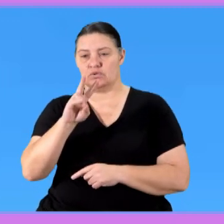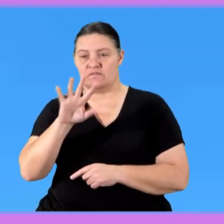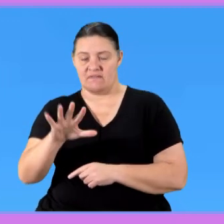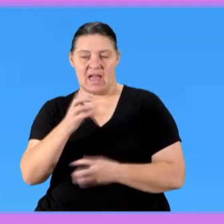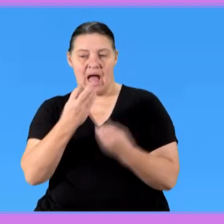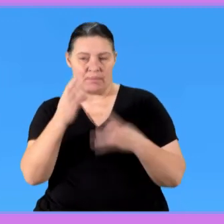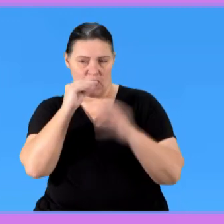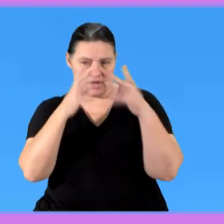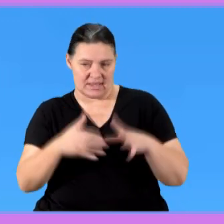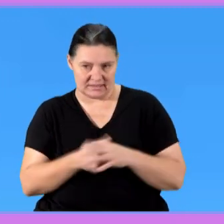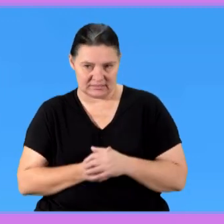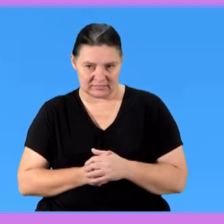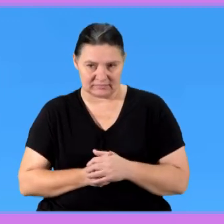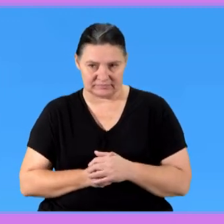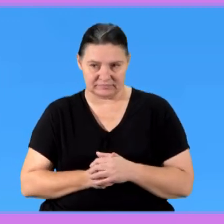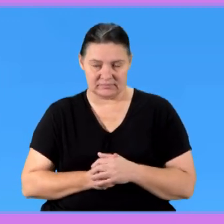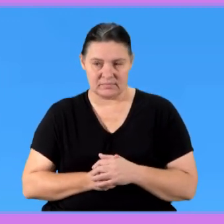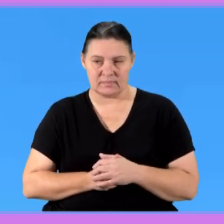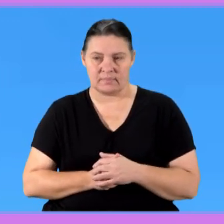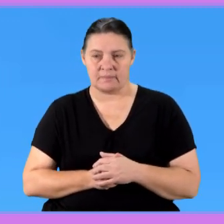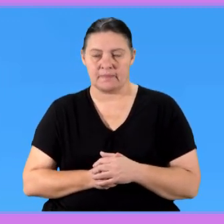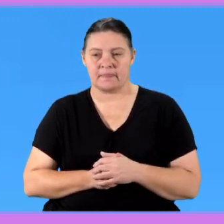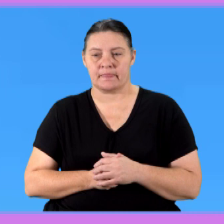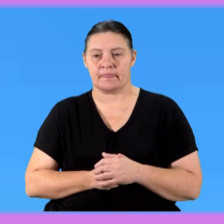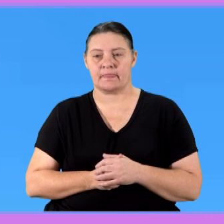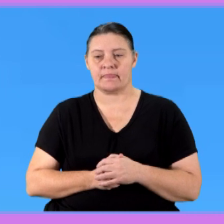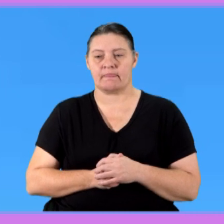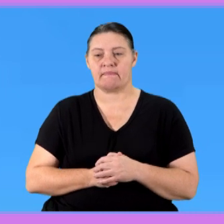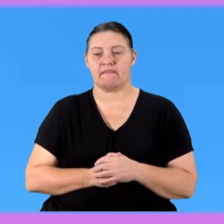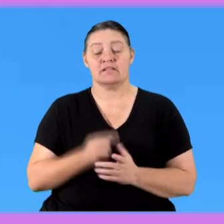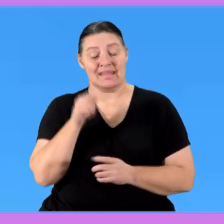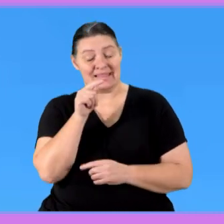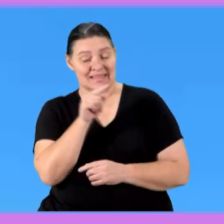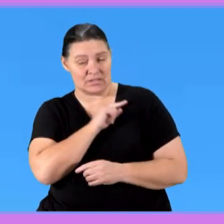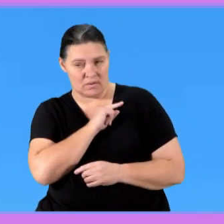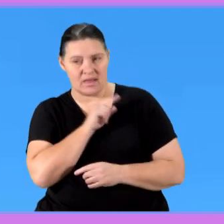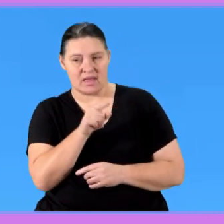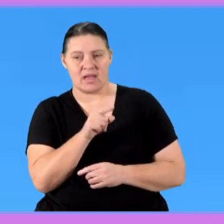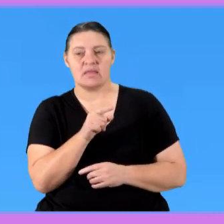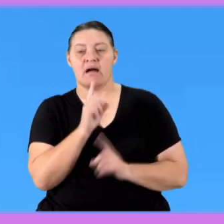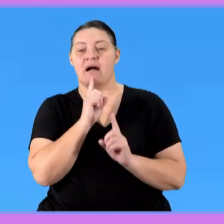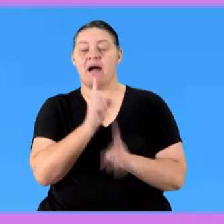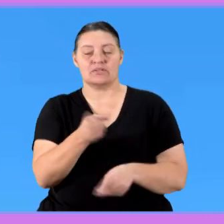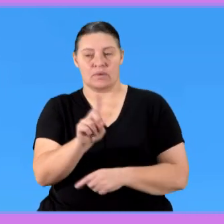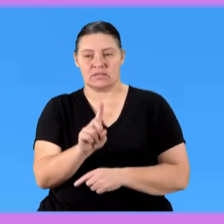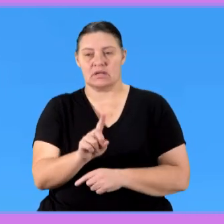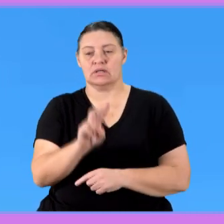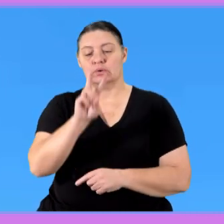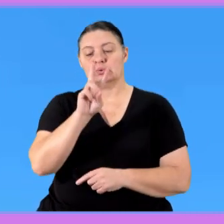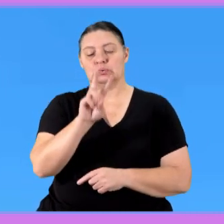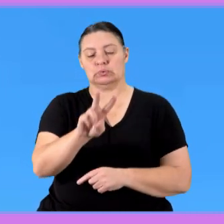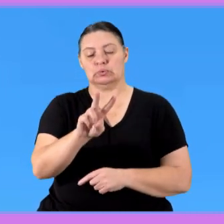by the amount of learners, which is 1,325, equals, so therefore, in this case, the answer will be